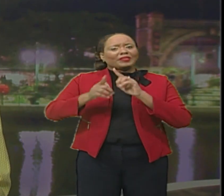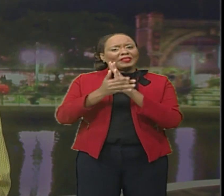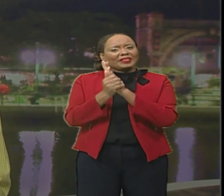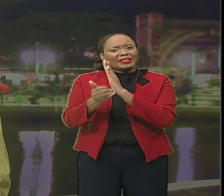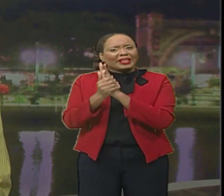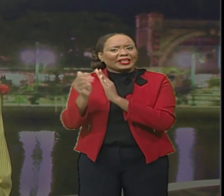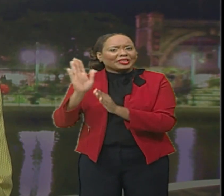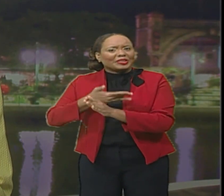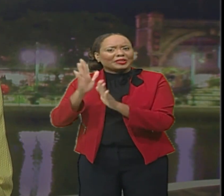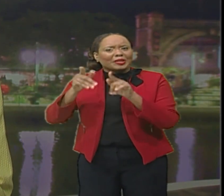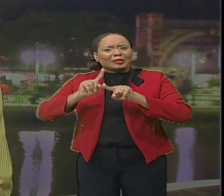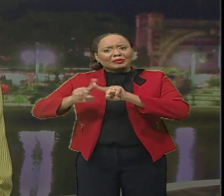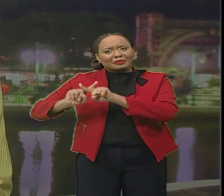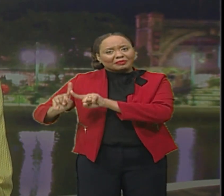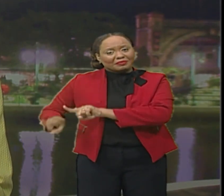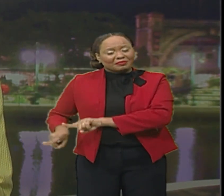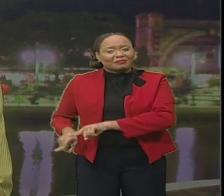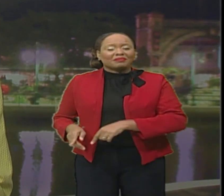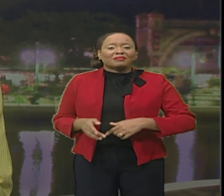multi-talented treasure.